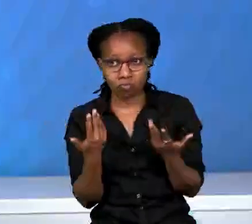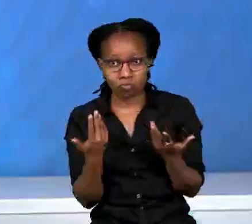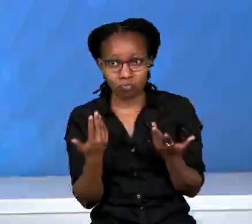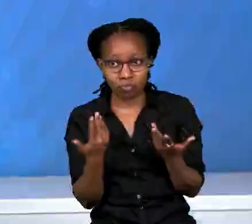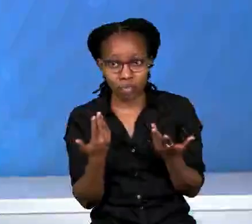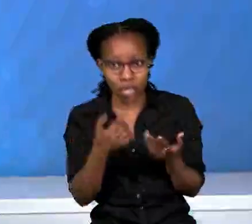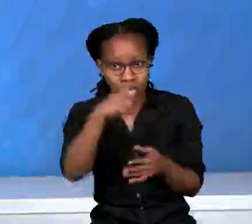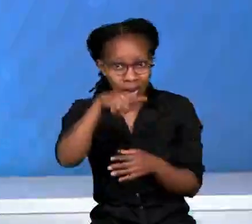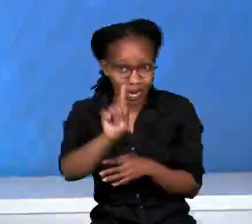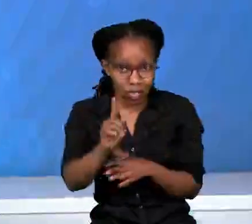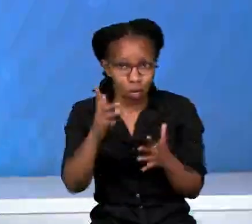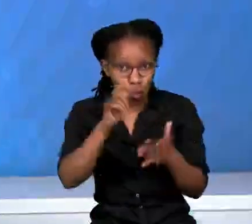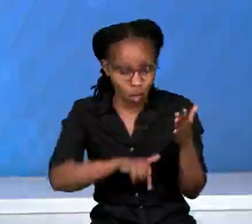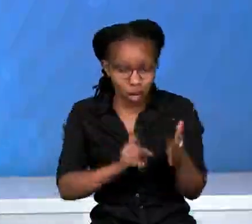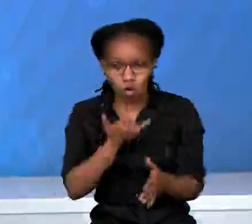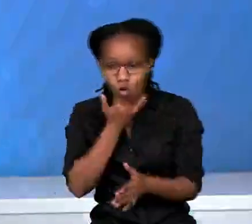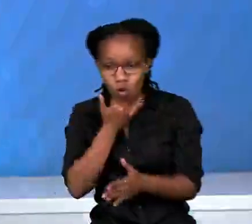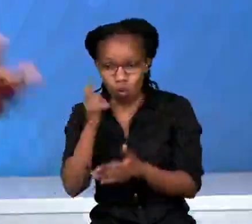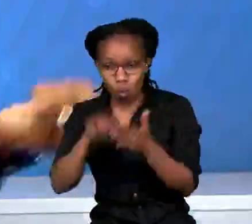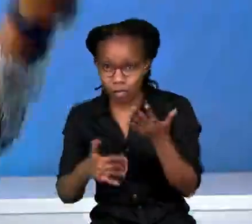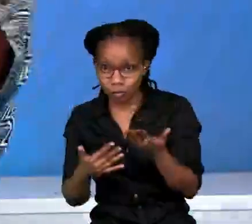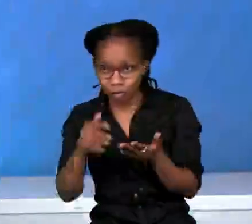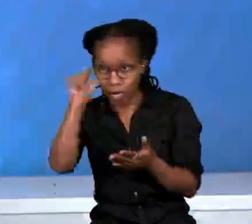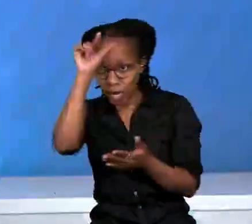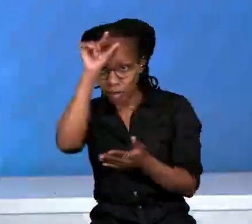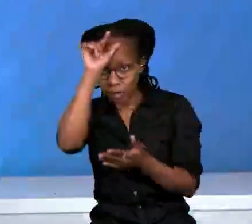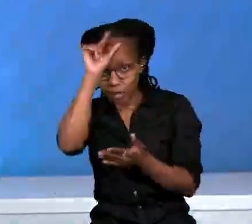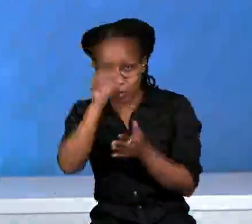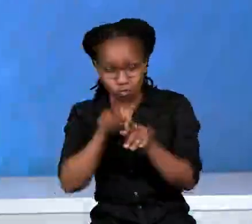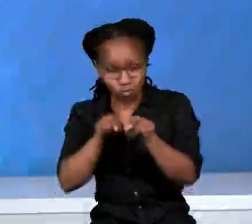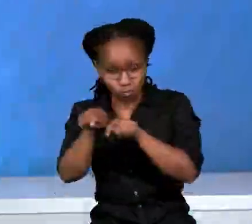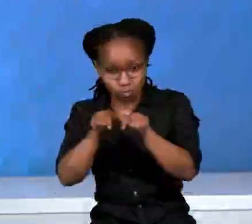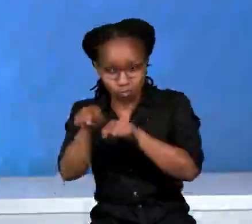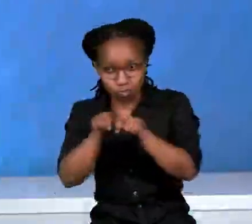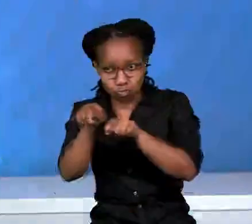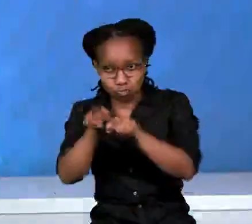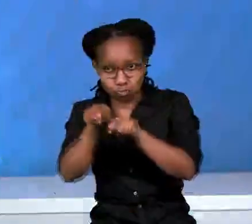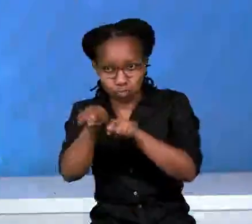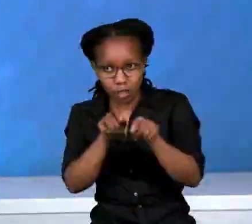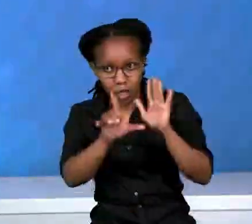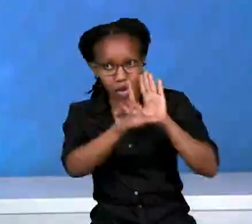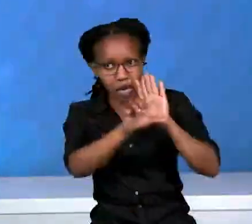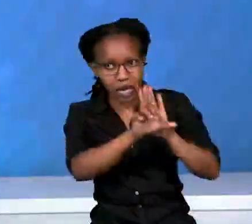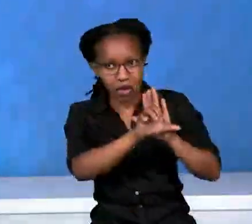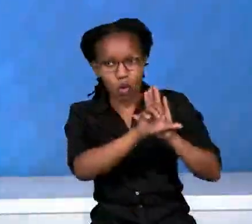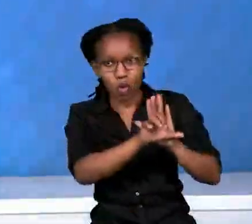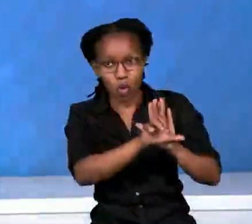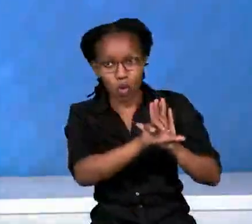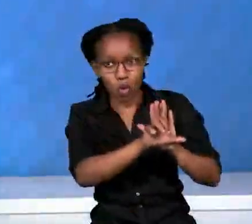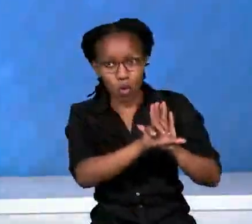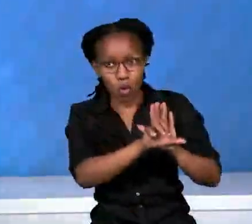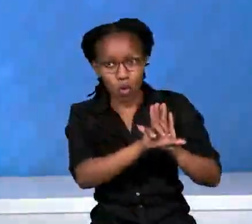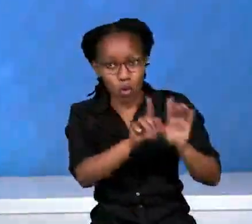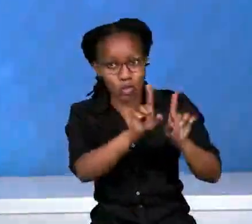is right and what is wrong. The government, through governance, looks at things from a legal and